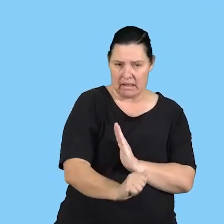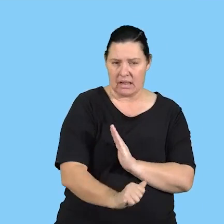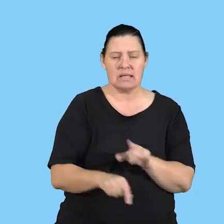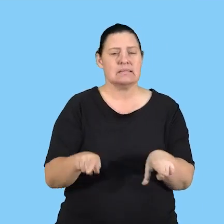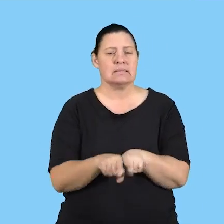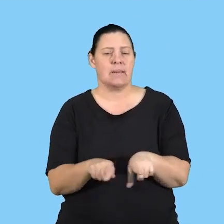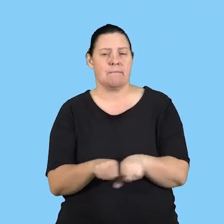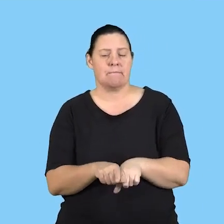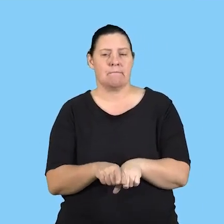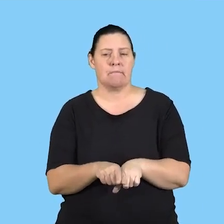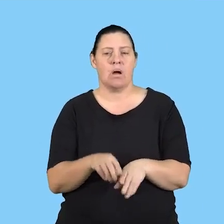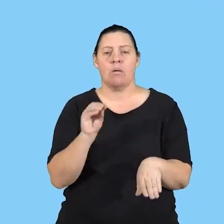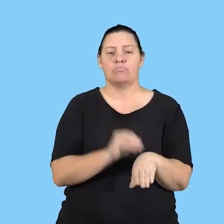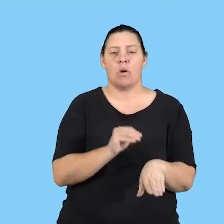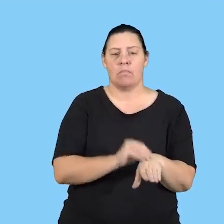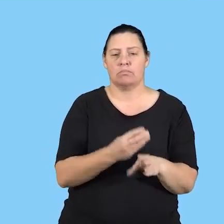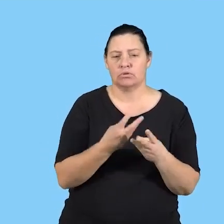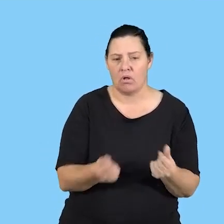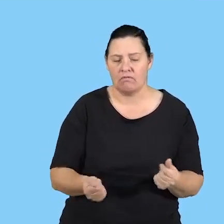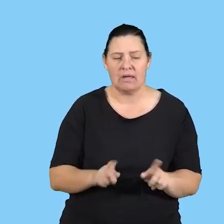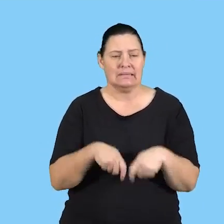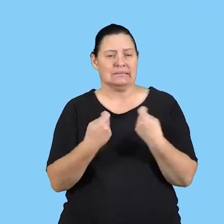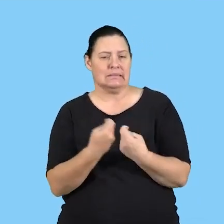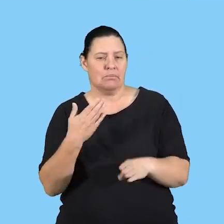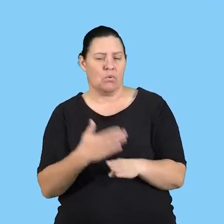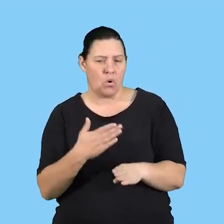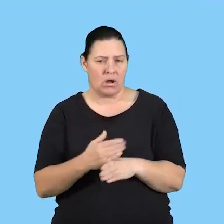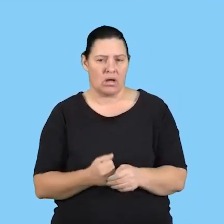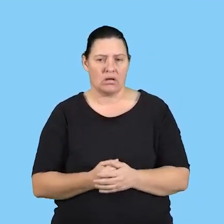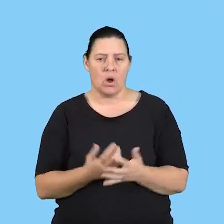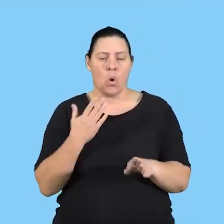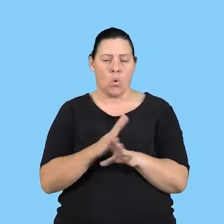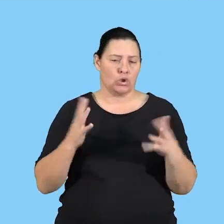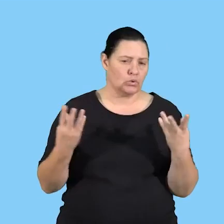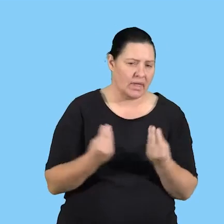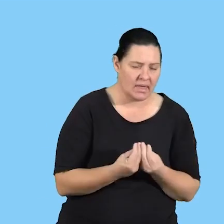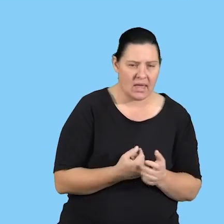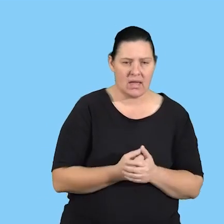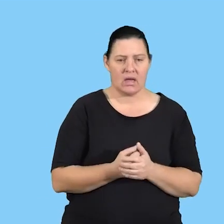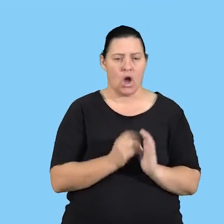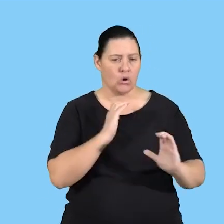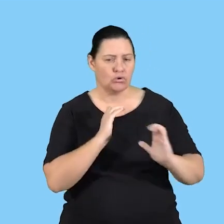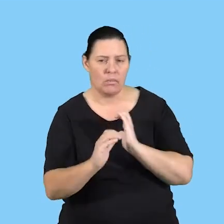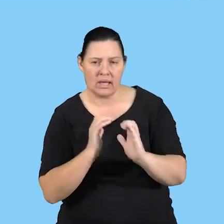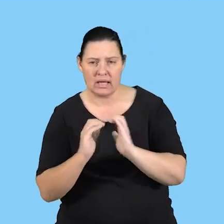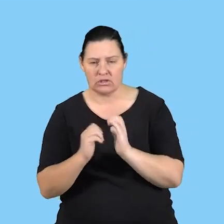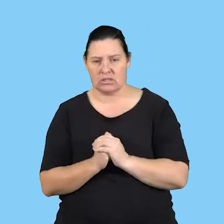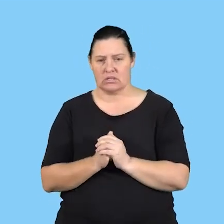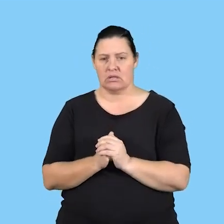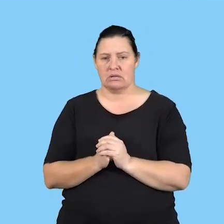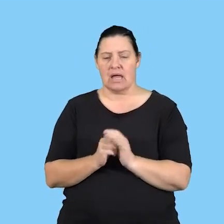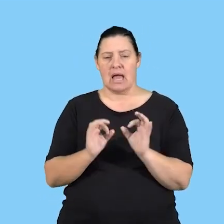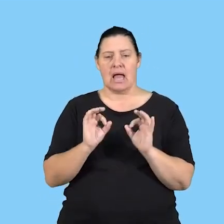competencies such as problem solving, teamwork, collaboration,